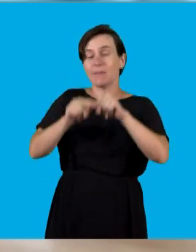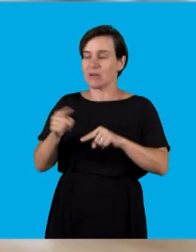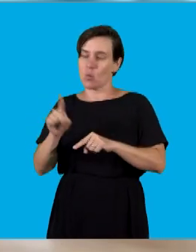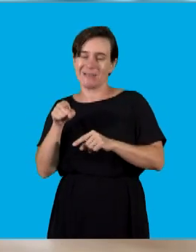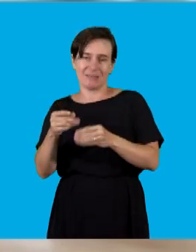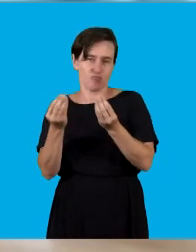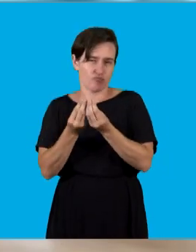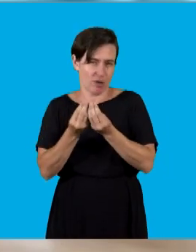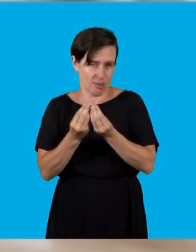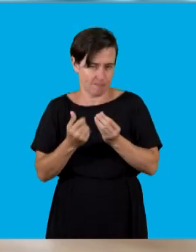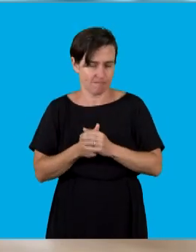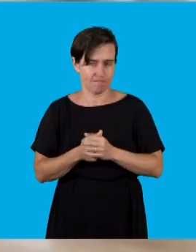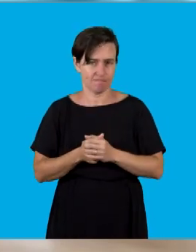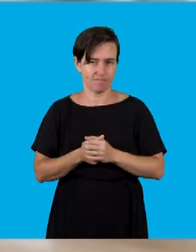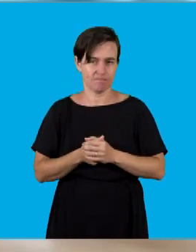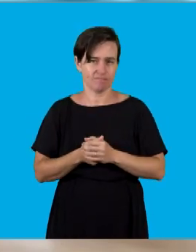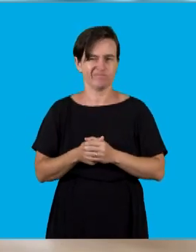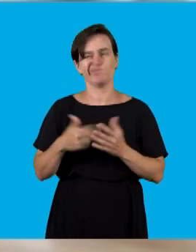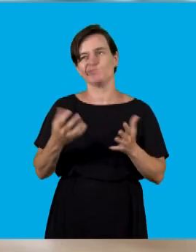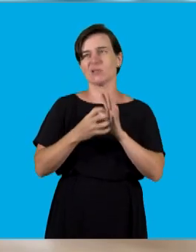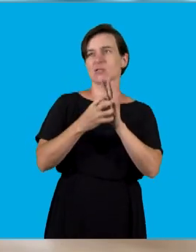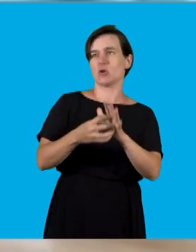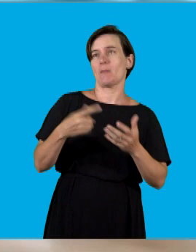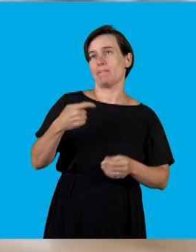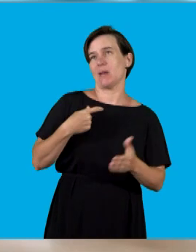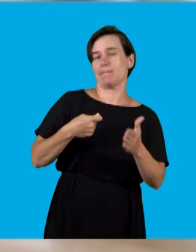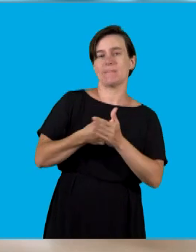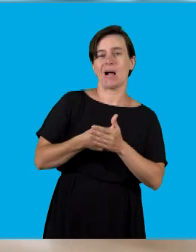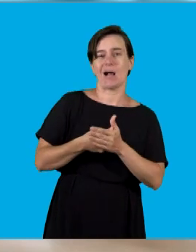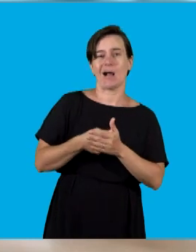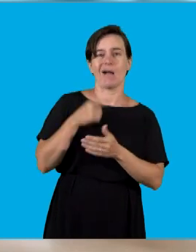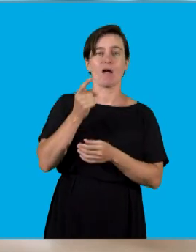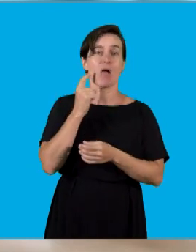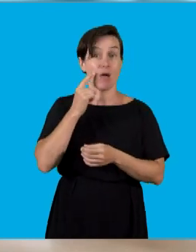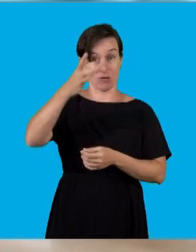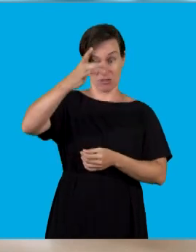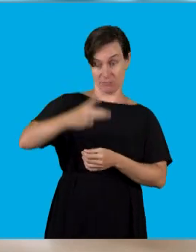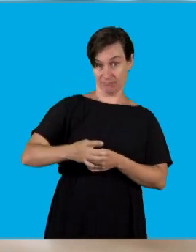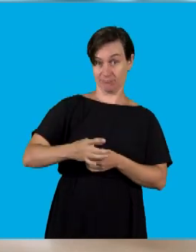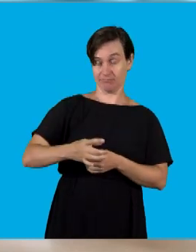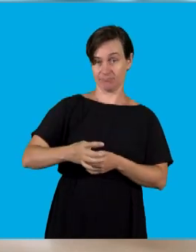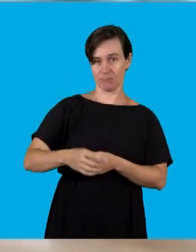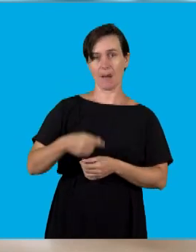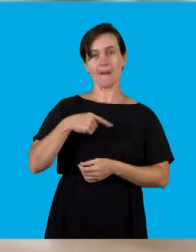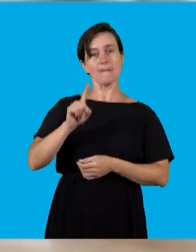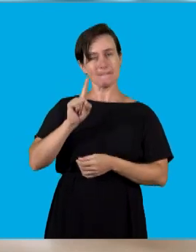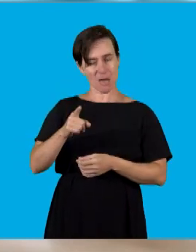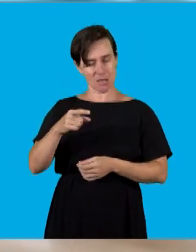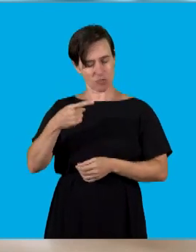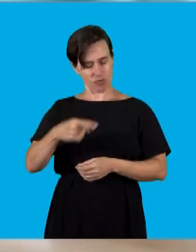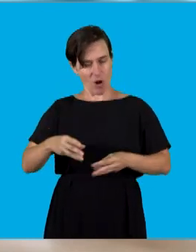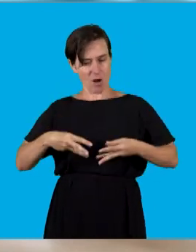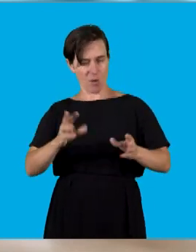depending on the type of product, I know that if, for instance, I am buying a glass, it needs to be